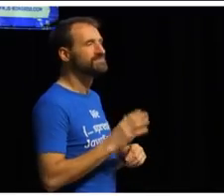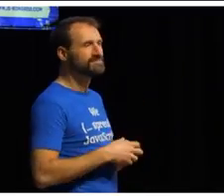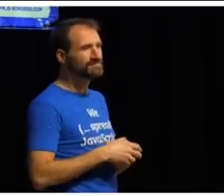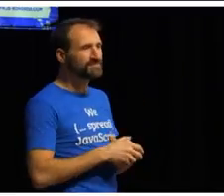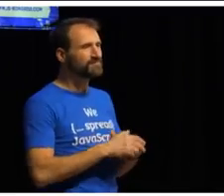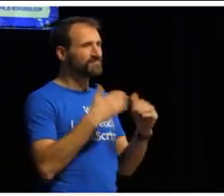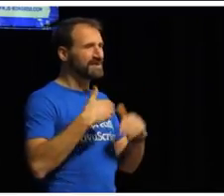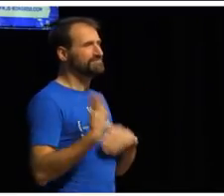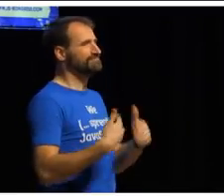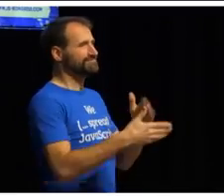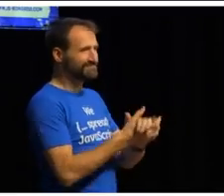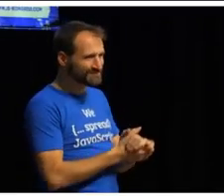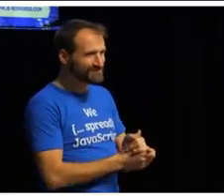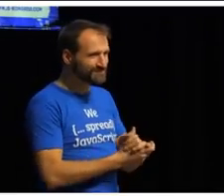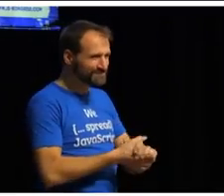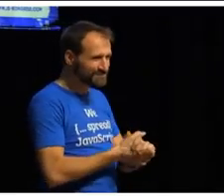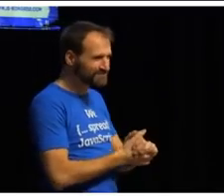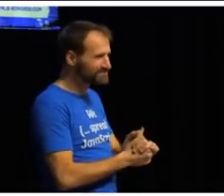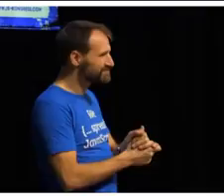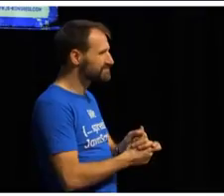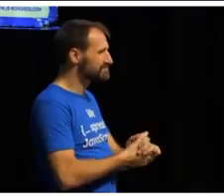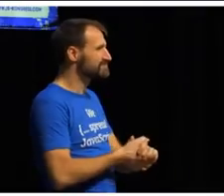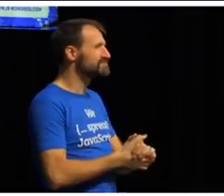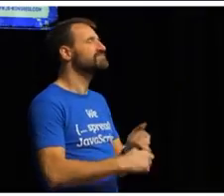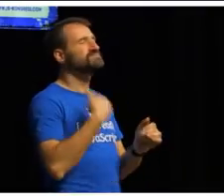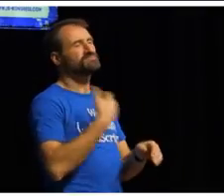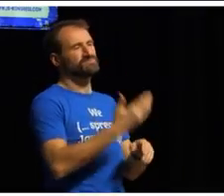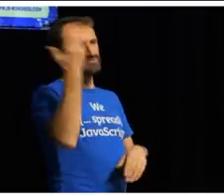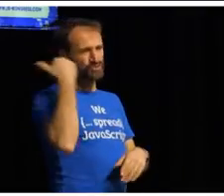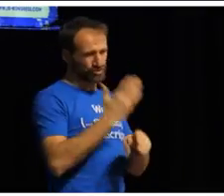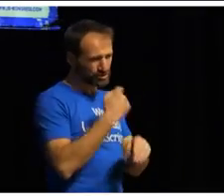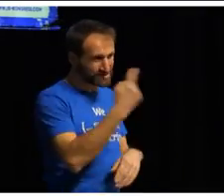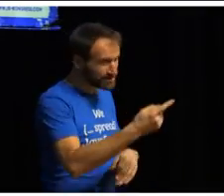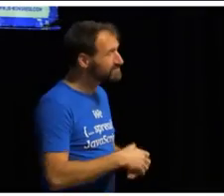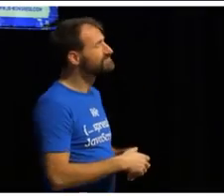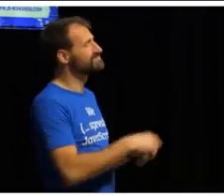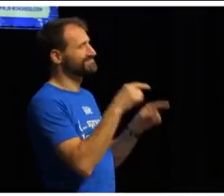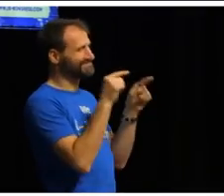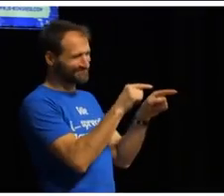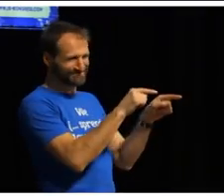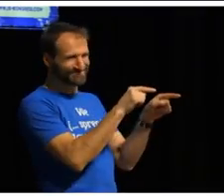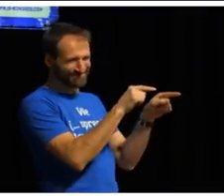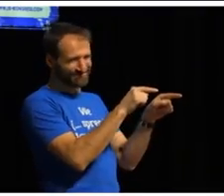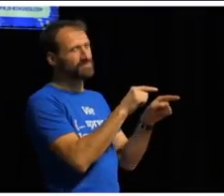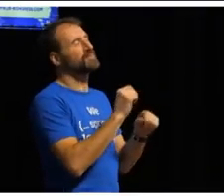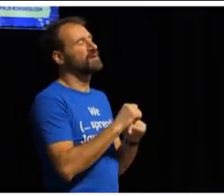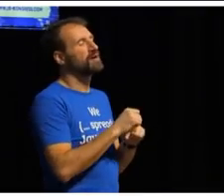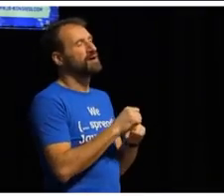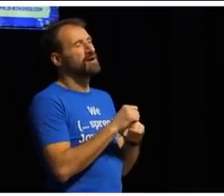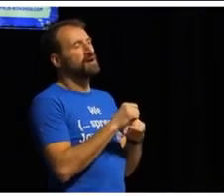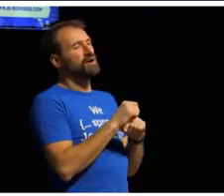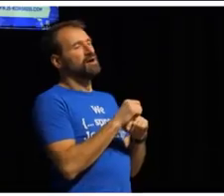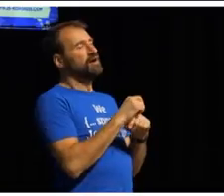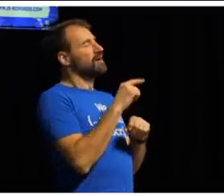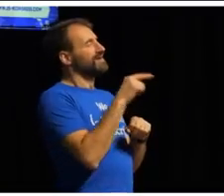let's go ahead a little bit. I told you this already, but this is a very important thing about